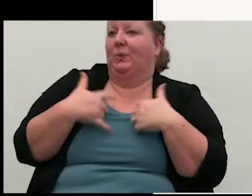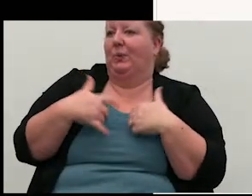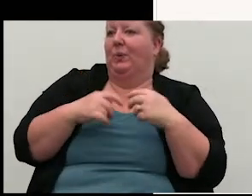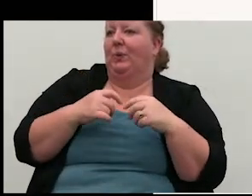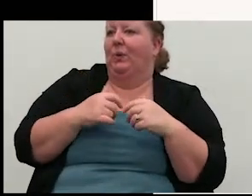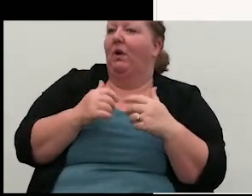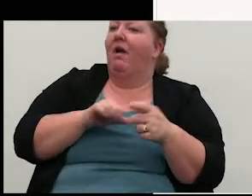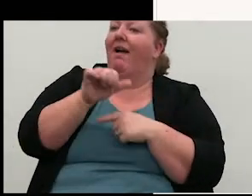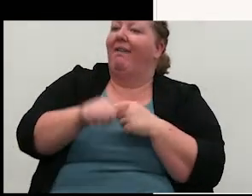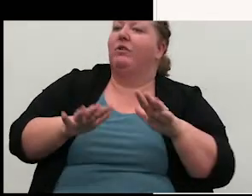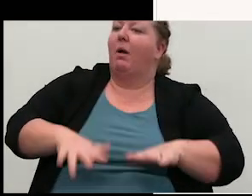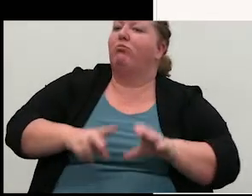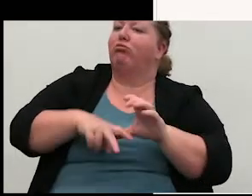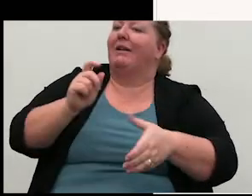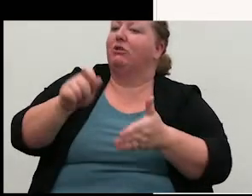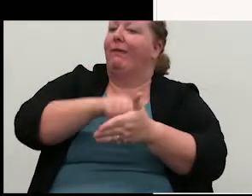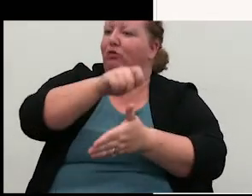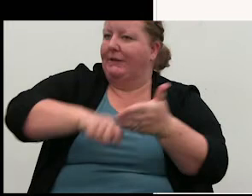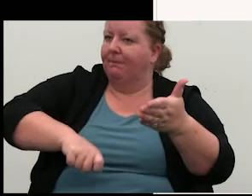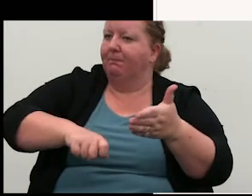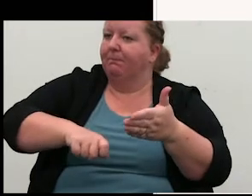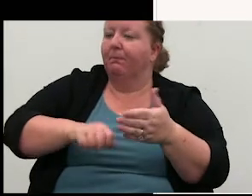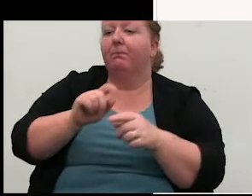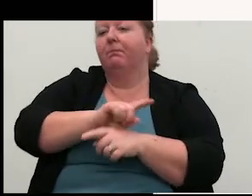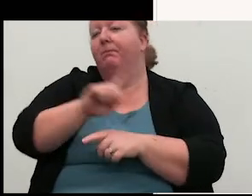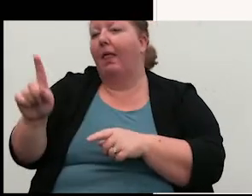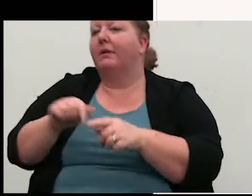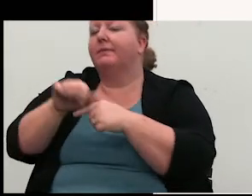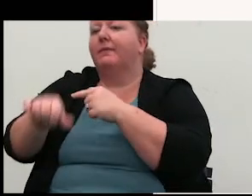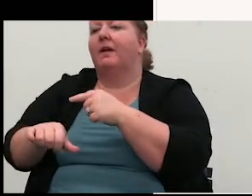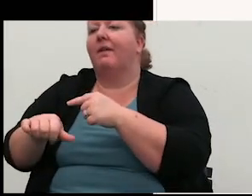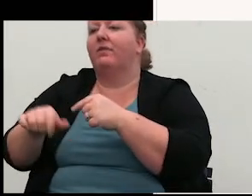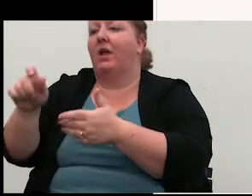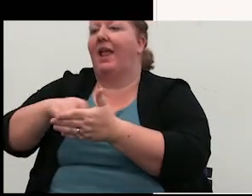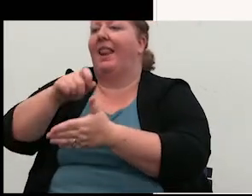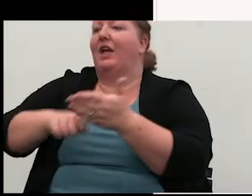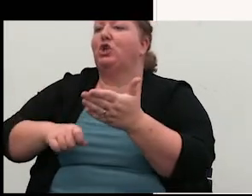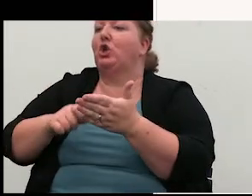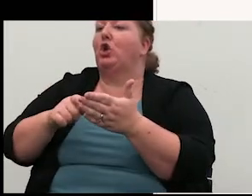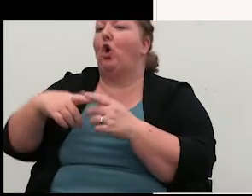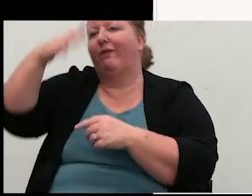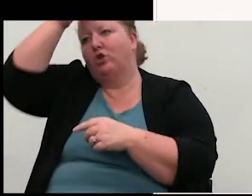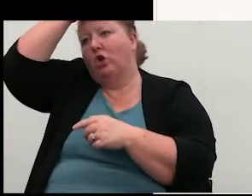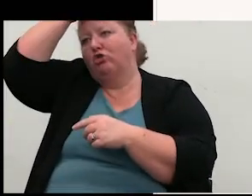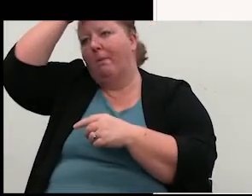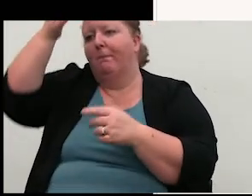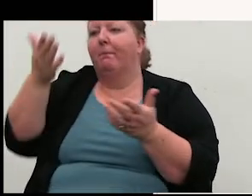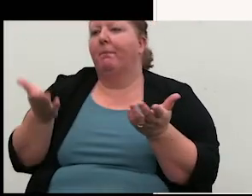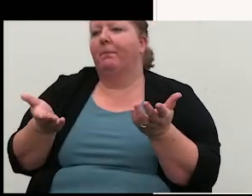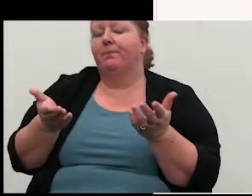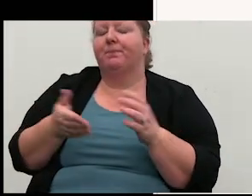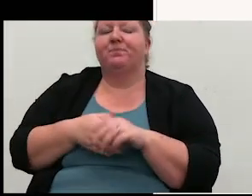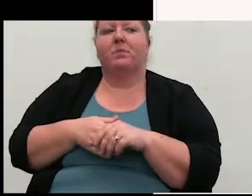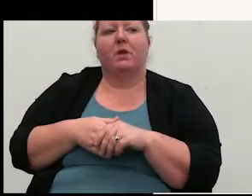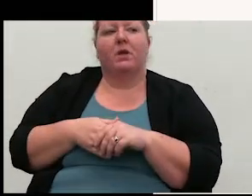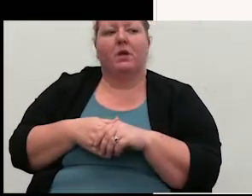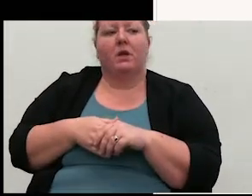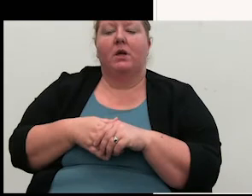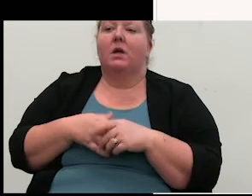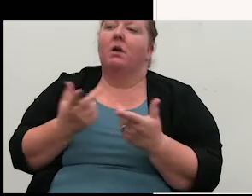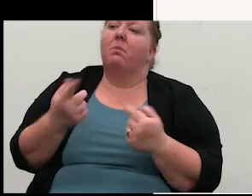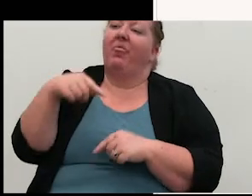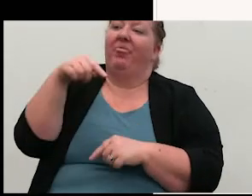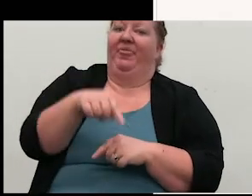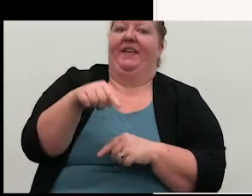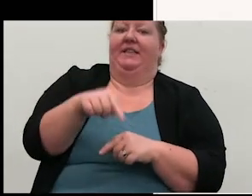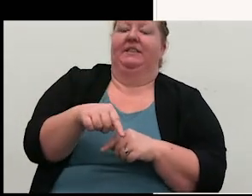Brexit referendum vote, and then later on following the election of Donald Trump. But this is